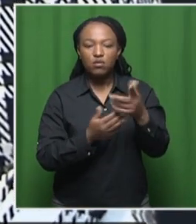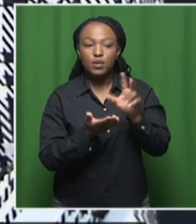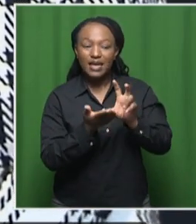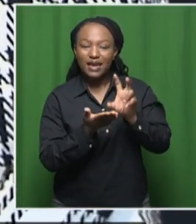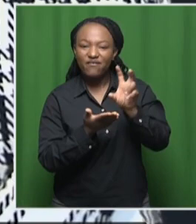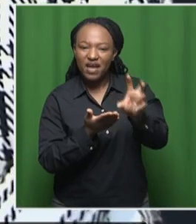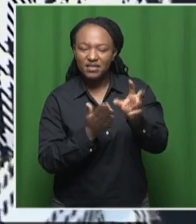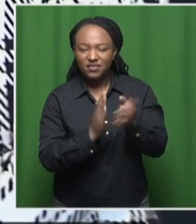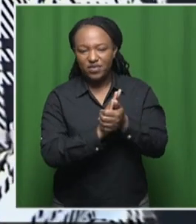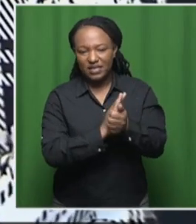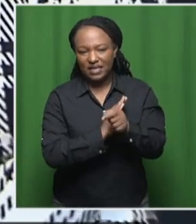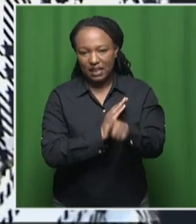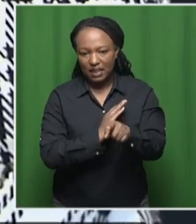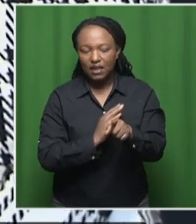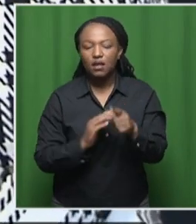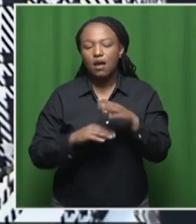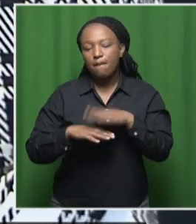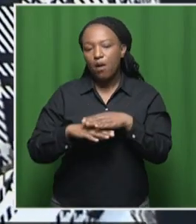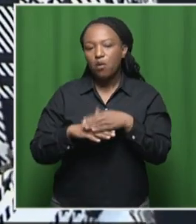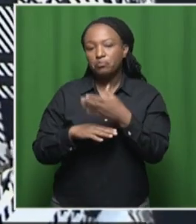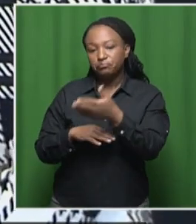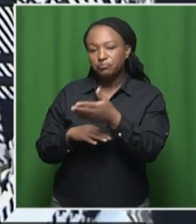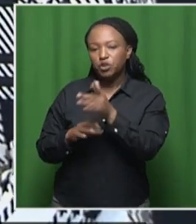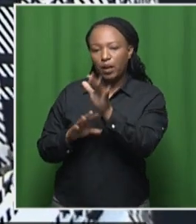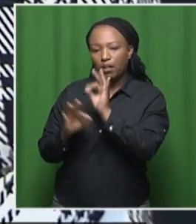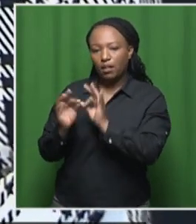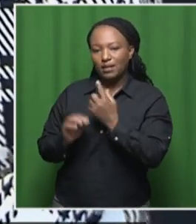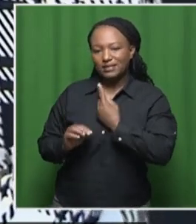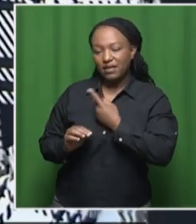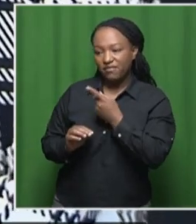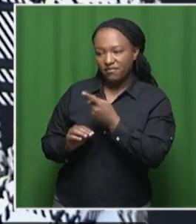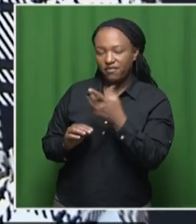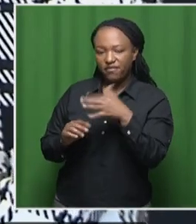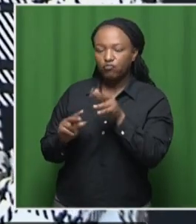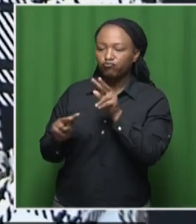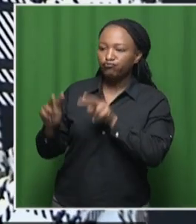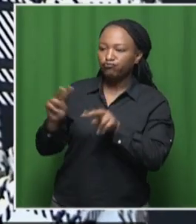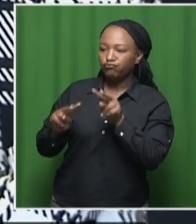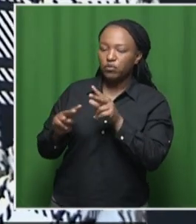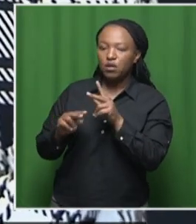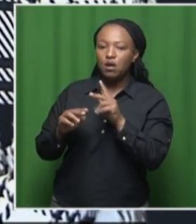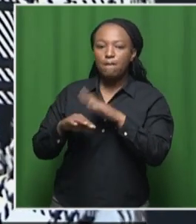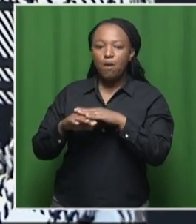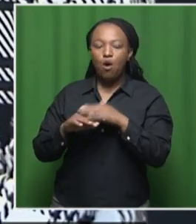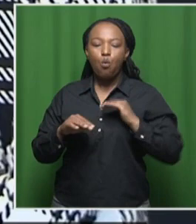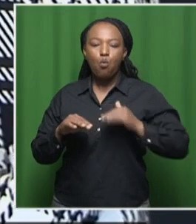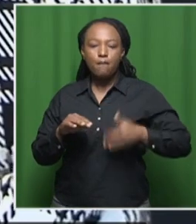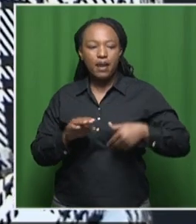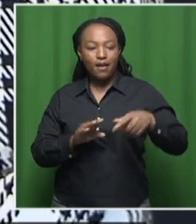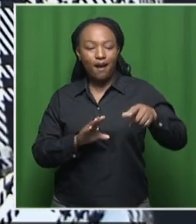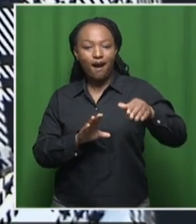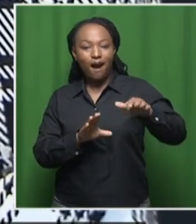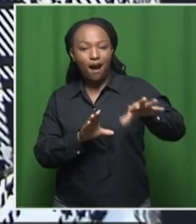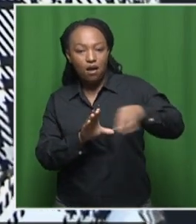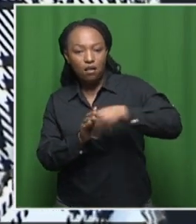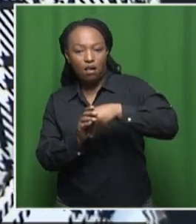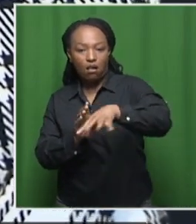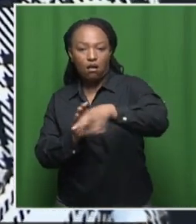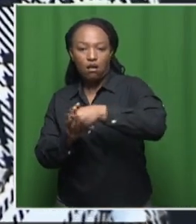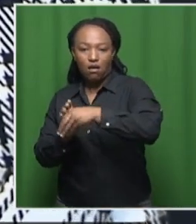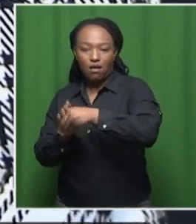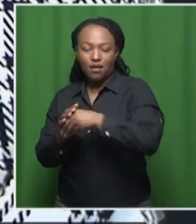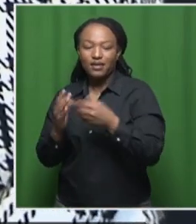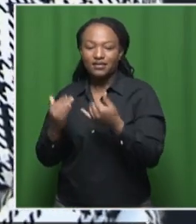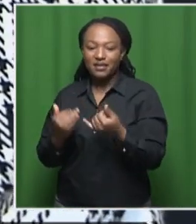those skills. To tell us more about herself and what she's observing in terms of more women coming into the industry, let me speak